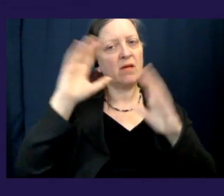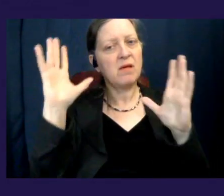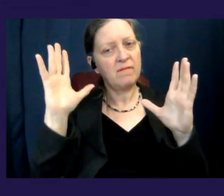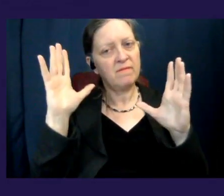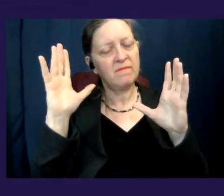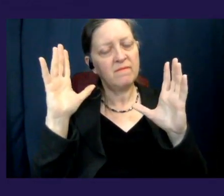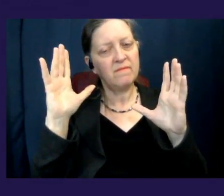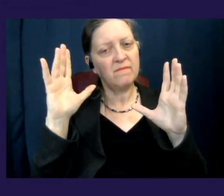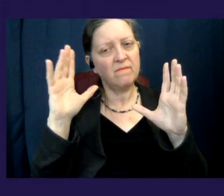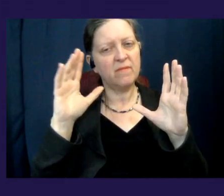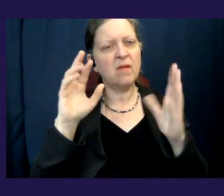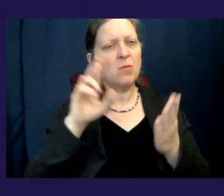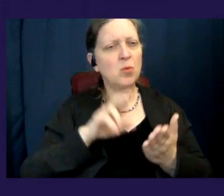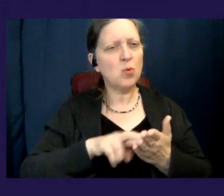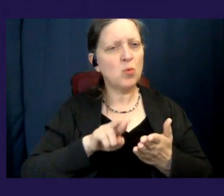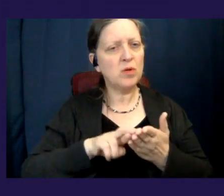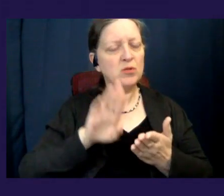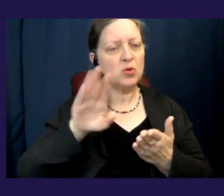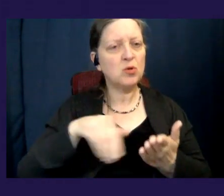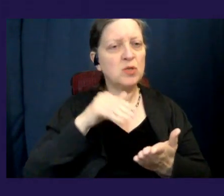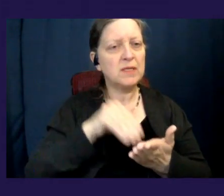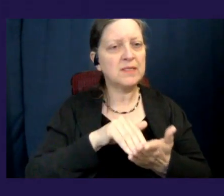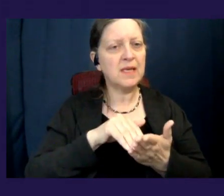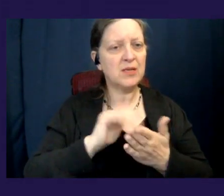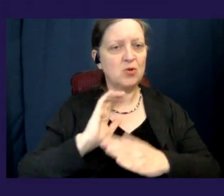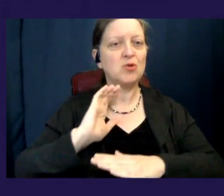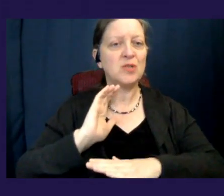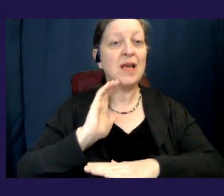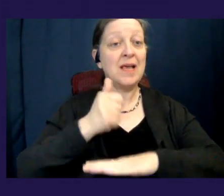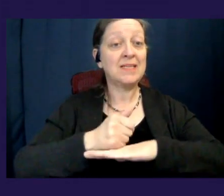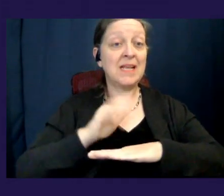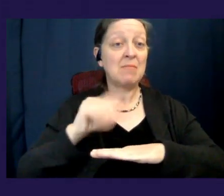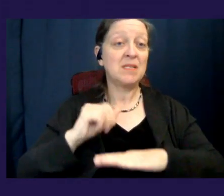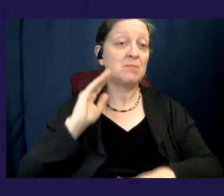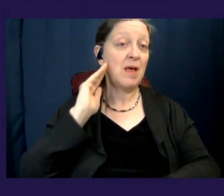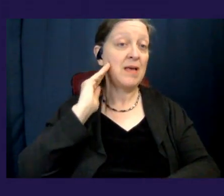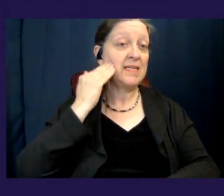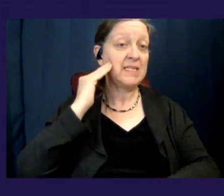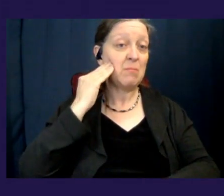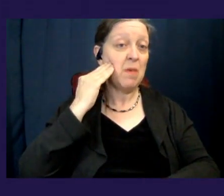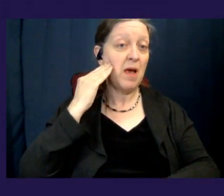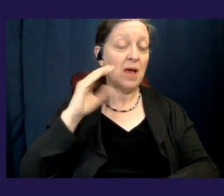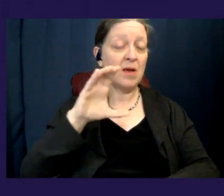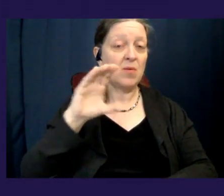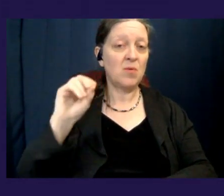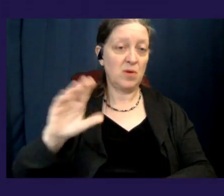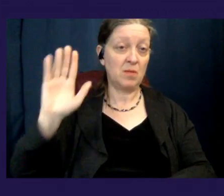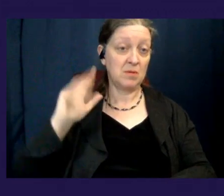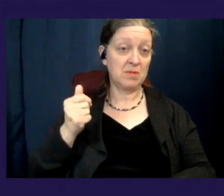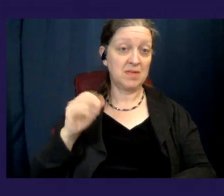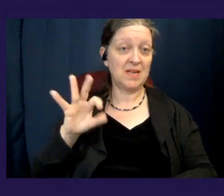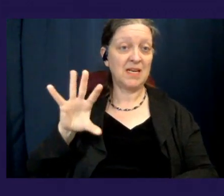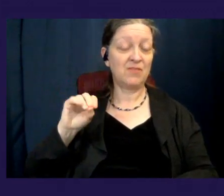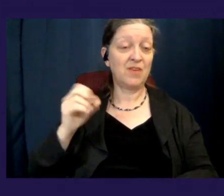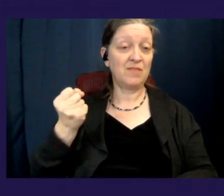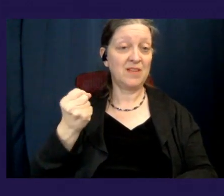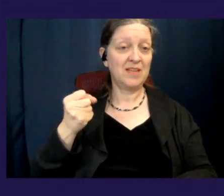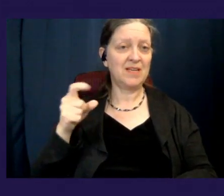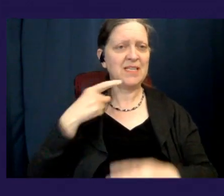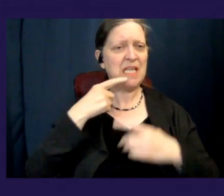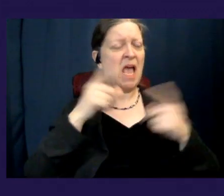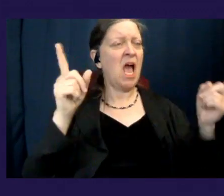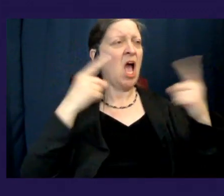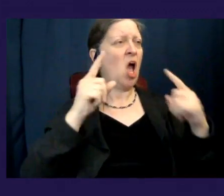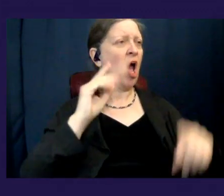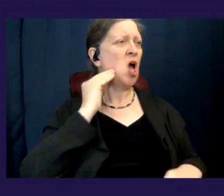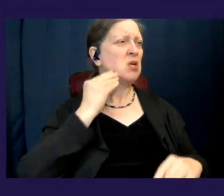the research centers established by tobacco companies in the 50s to tell everybody that tobacco is, not really harmful. And it was